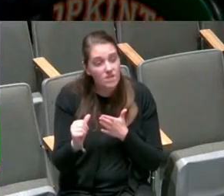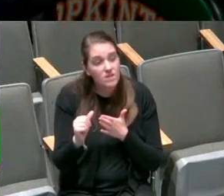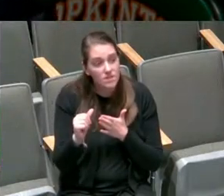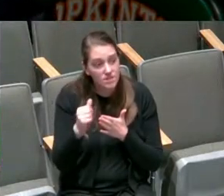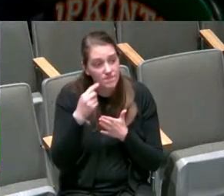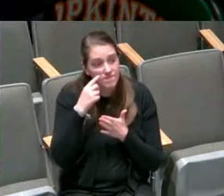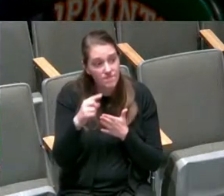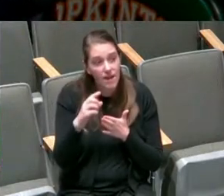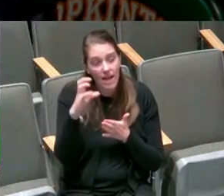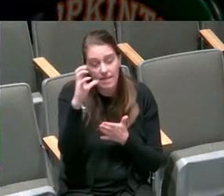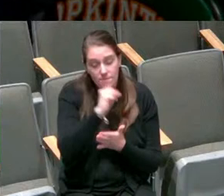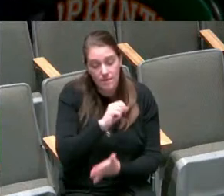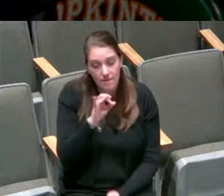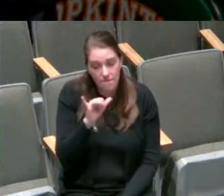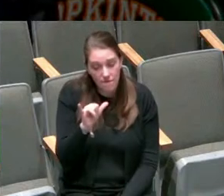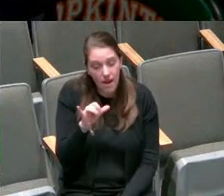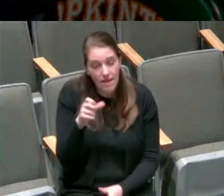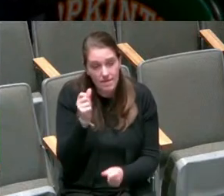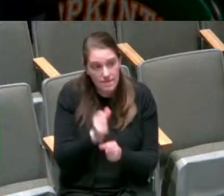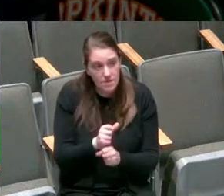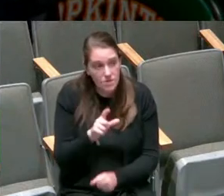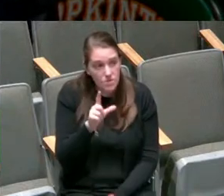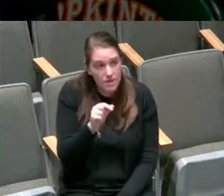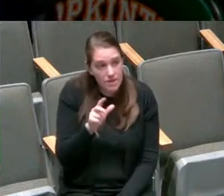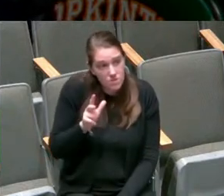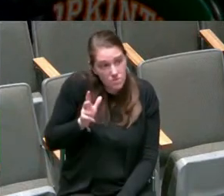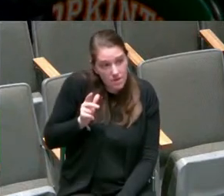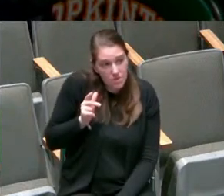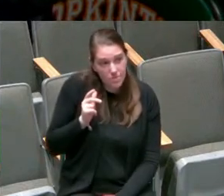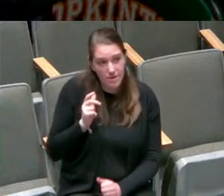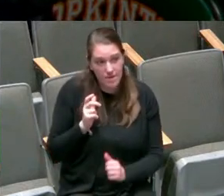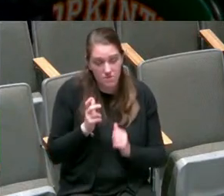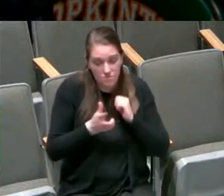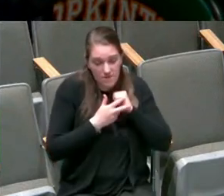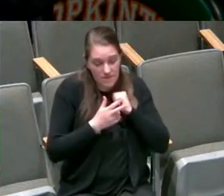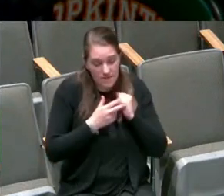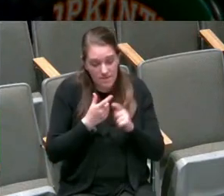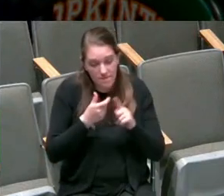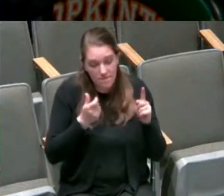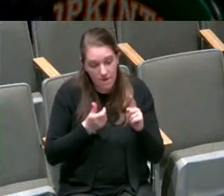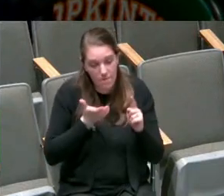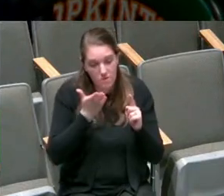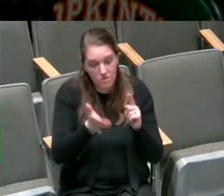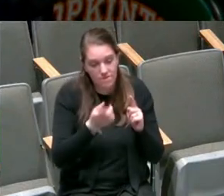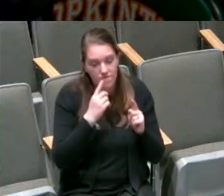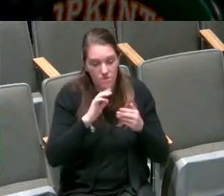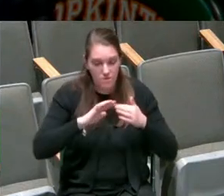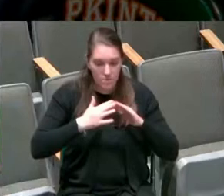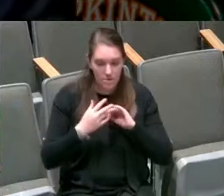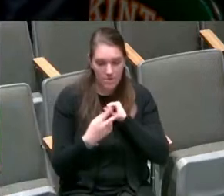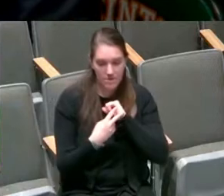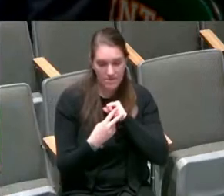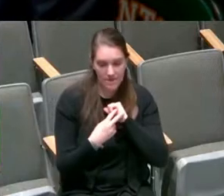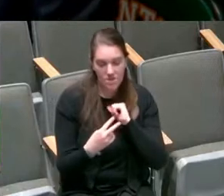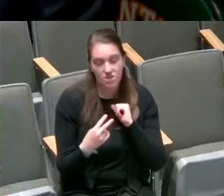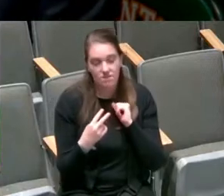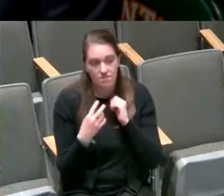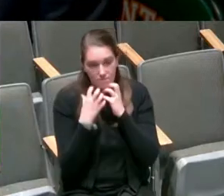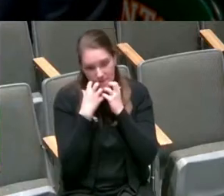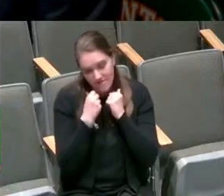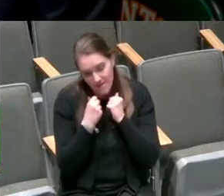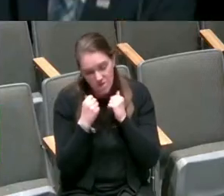year 2020 through 2023 receipts as shown in the motion by recommendation of the community preservation committee